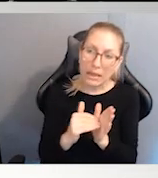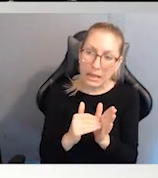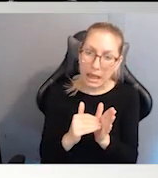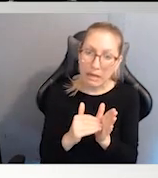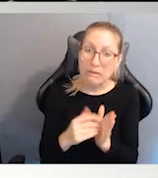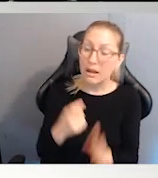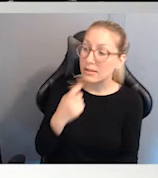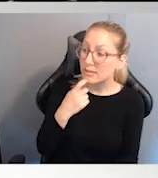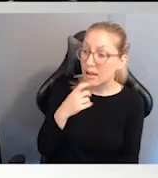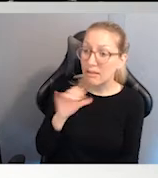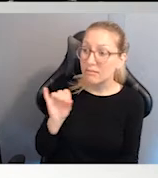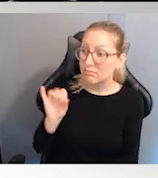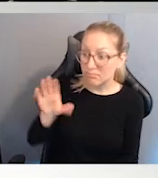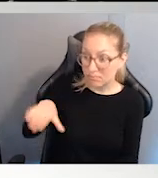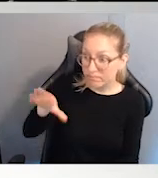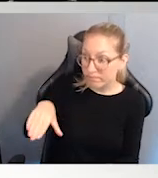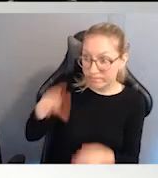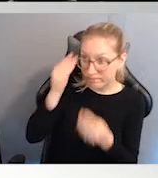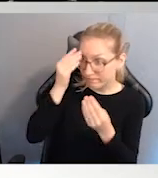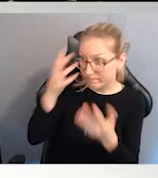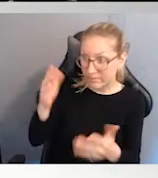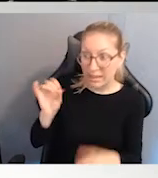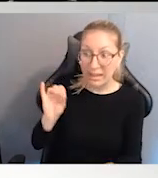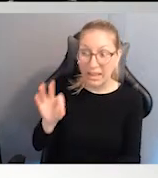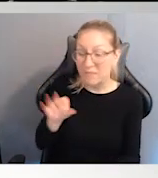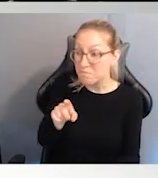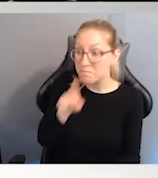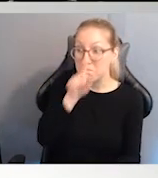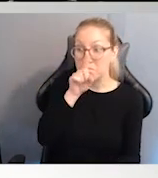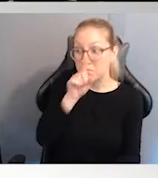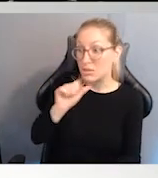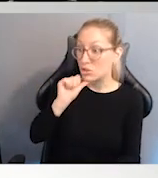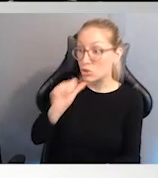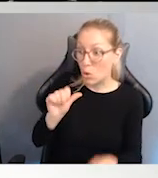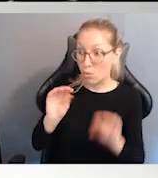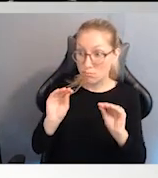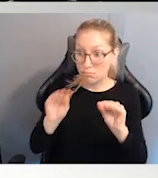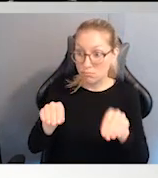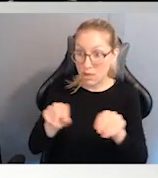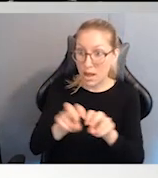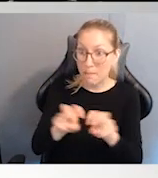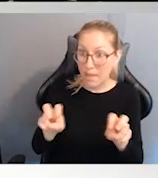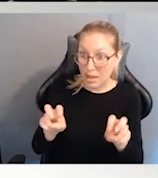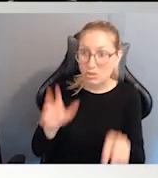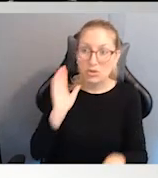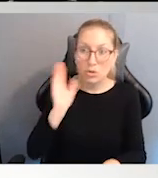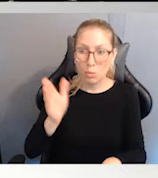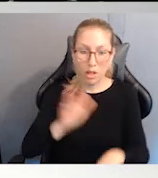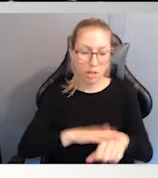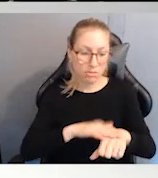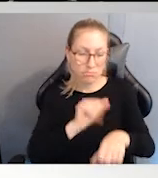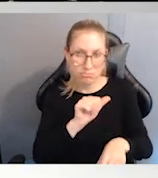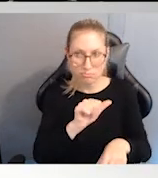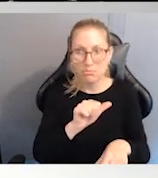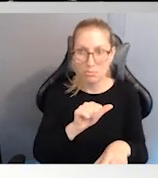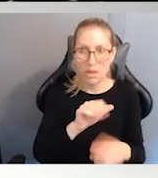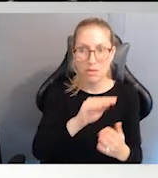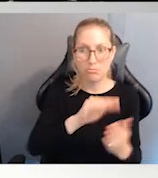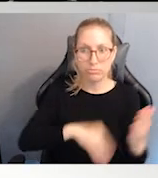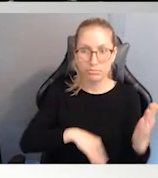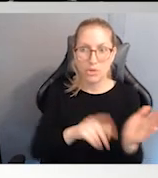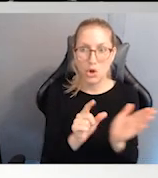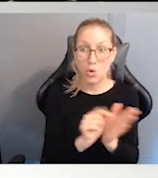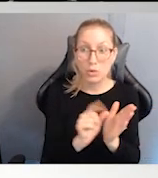bus bench, we're going to go to the newspaper. The next weekend, there was a bus bench